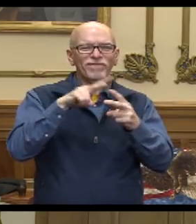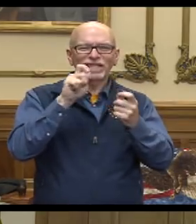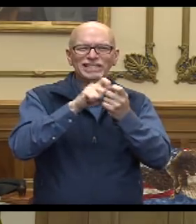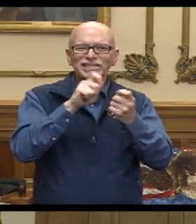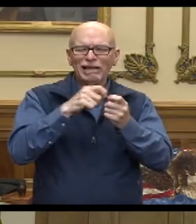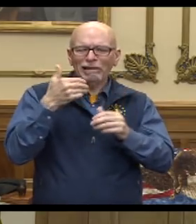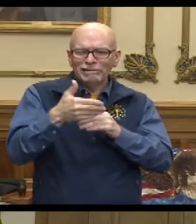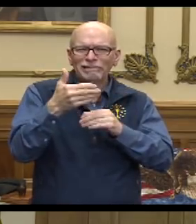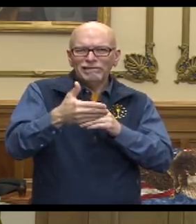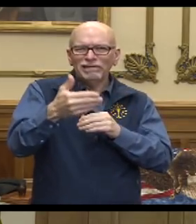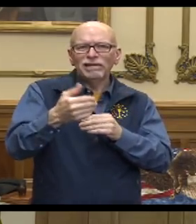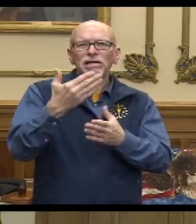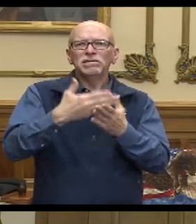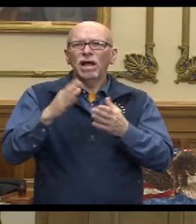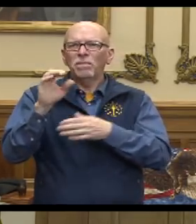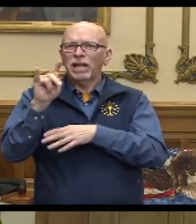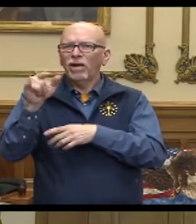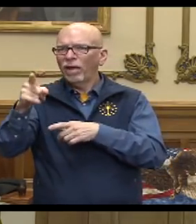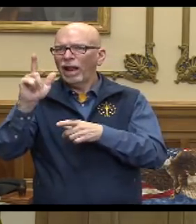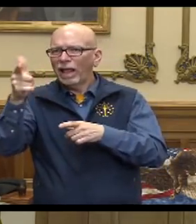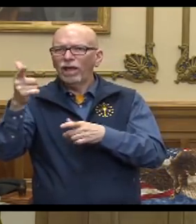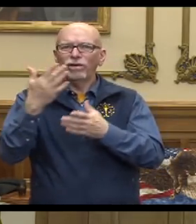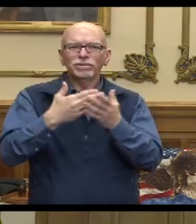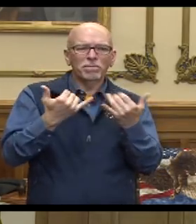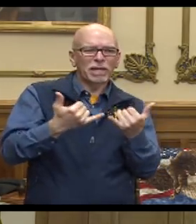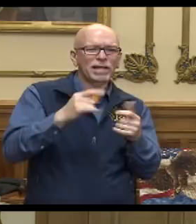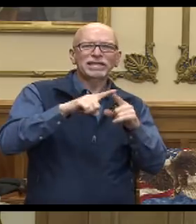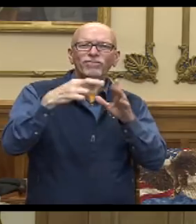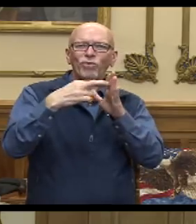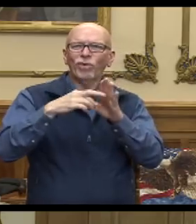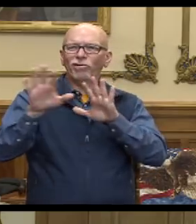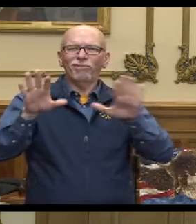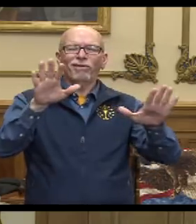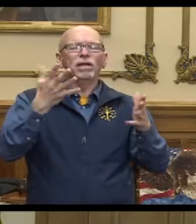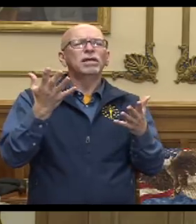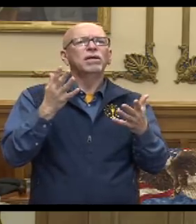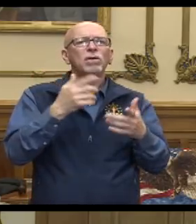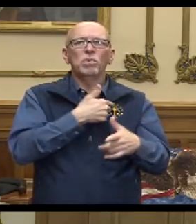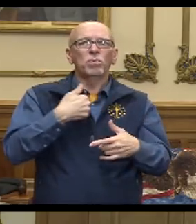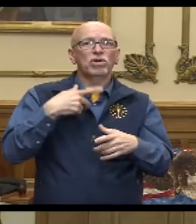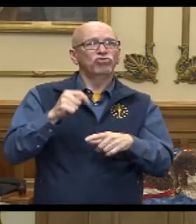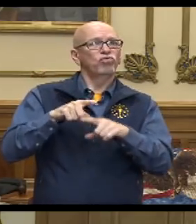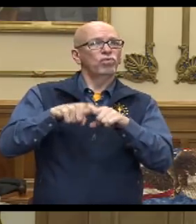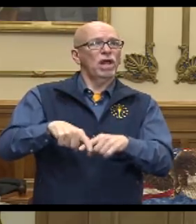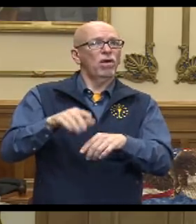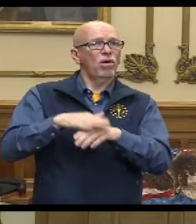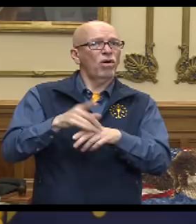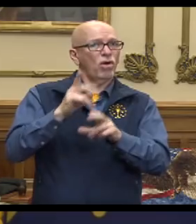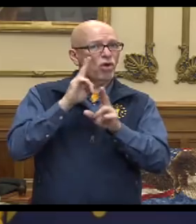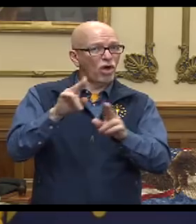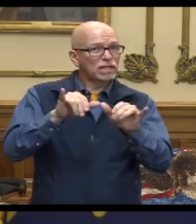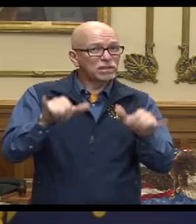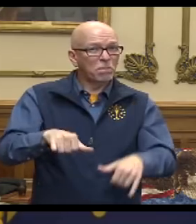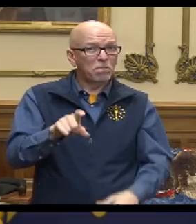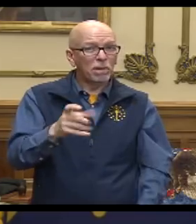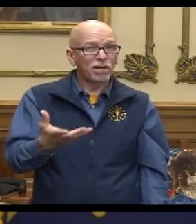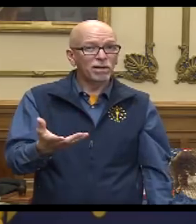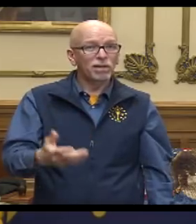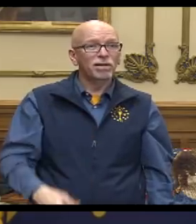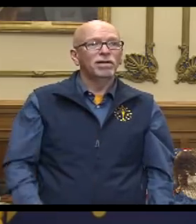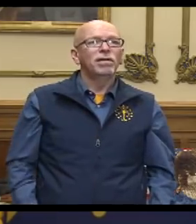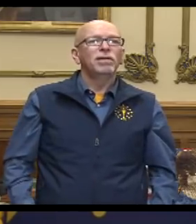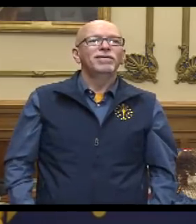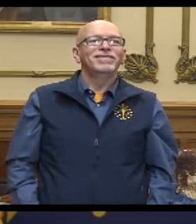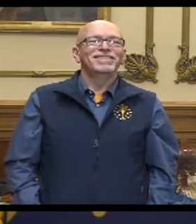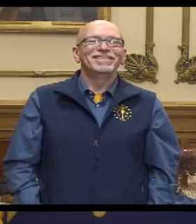detailed, and for some counties, it's different rules. Are we basically just relying on the honor system? Well,